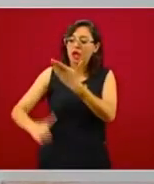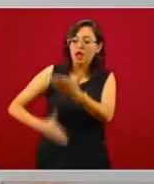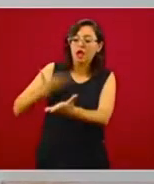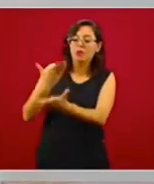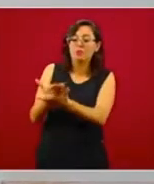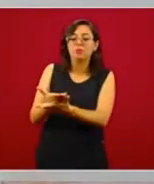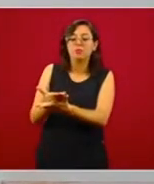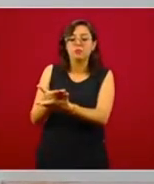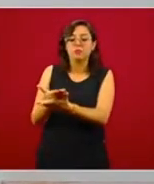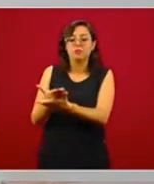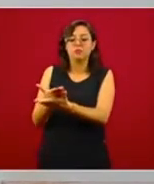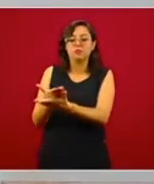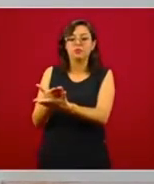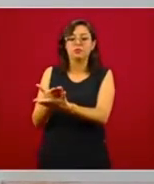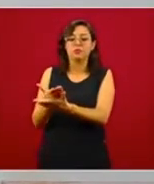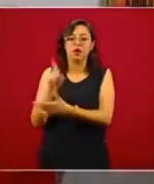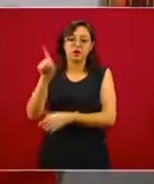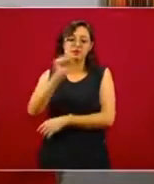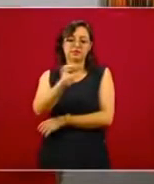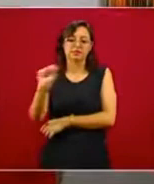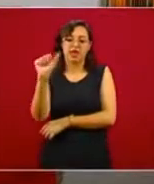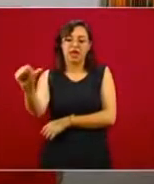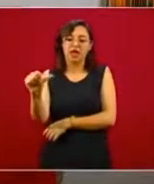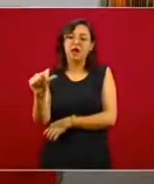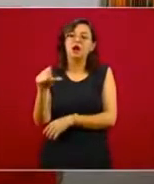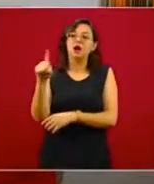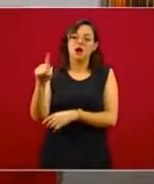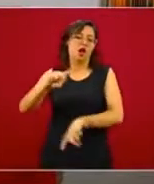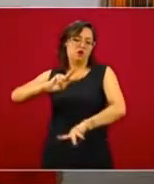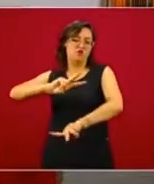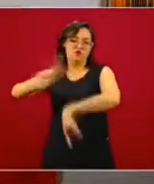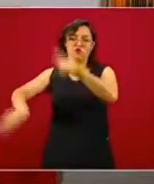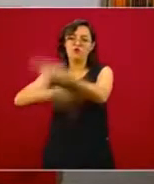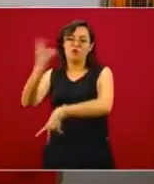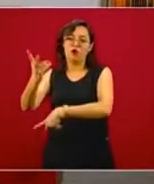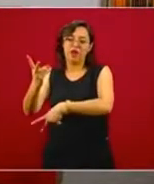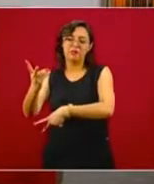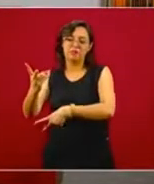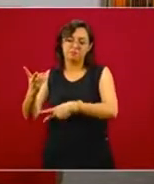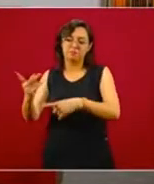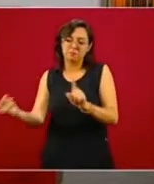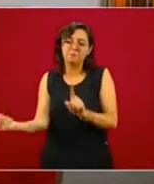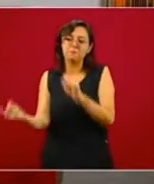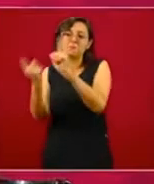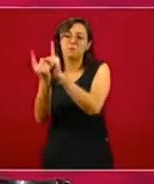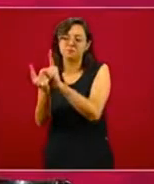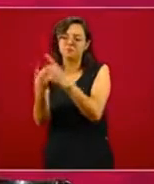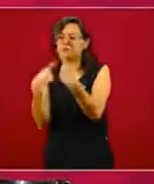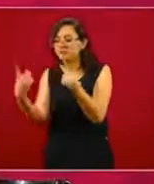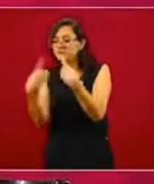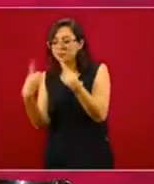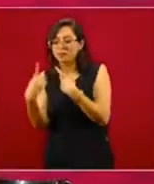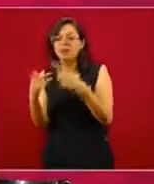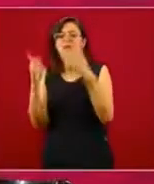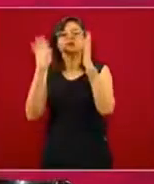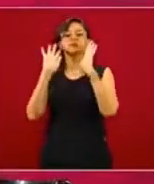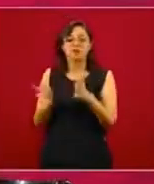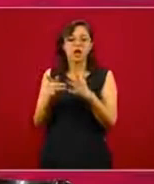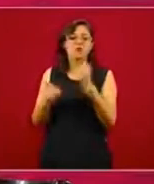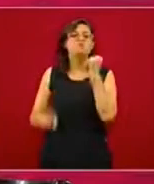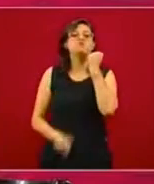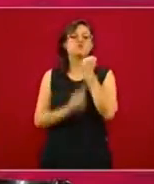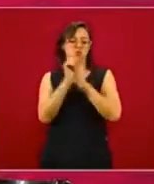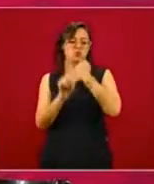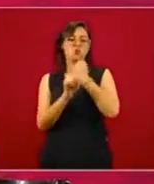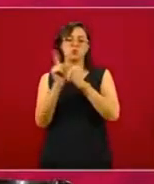suffering from cancer and their petitions to the Minister of Health. And